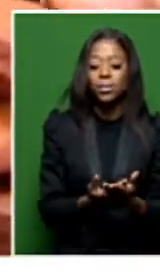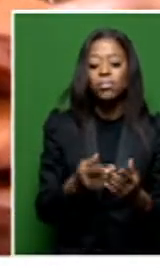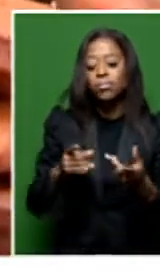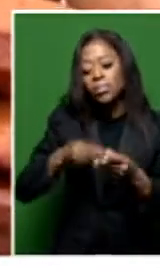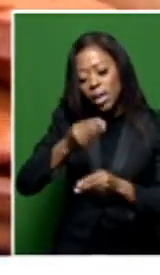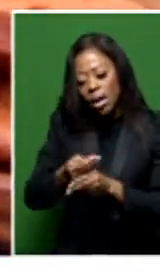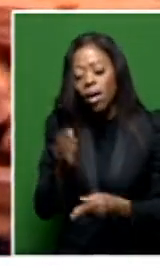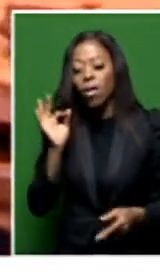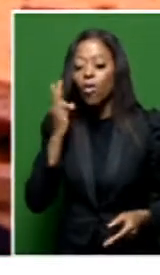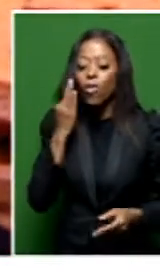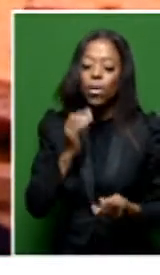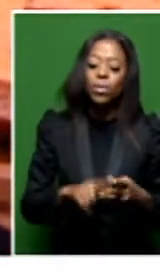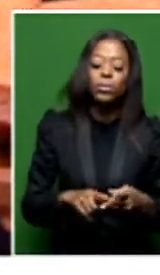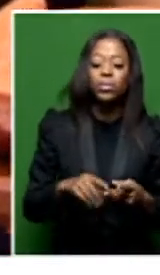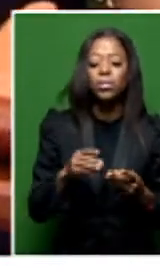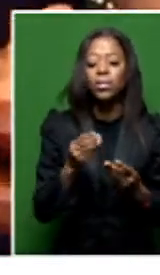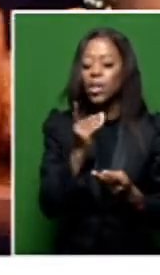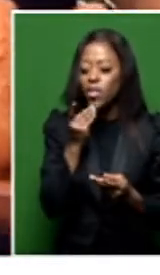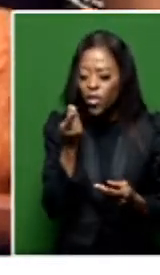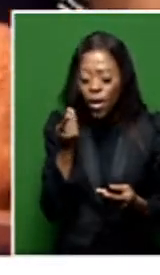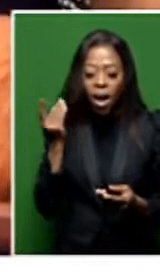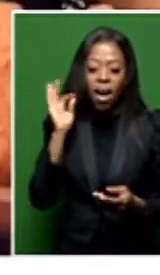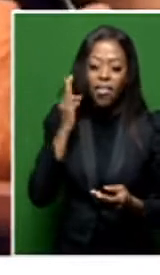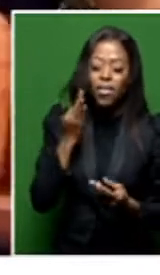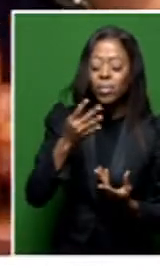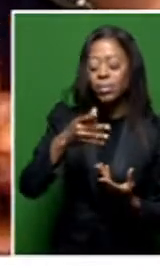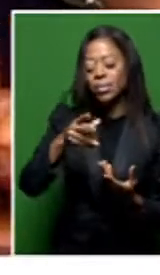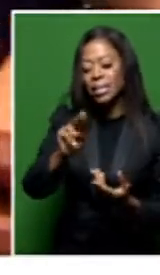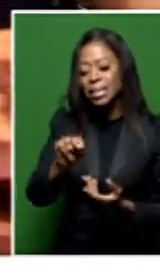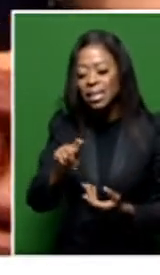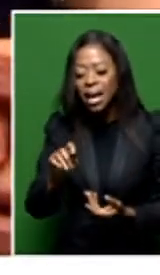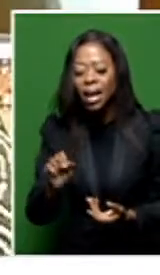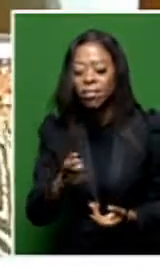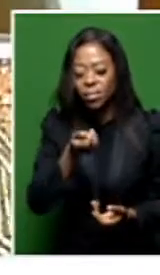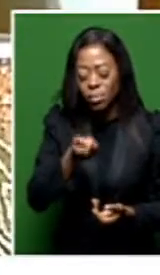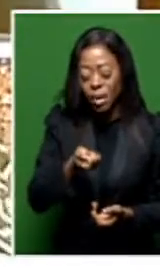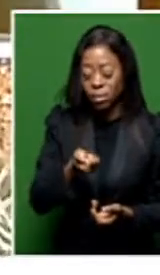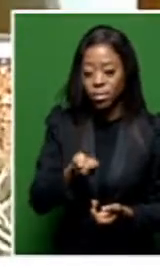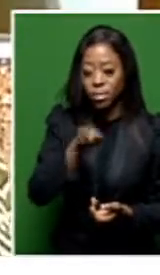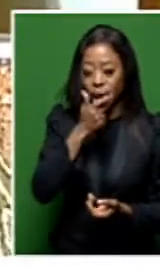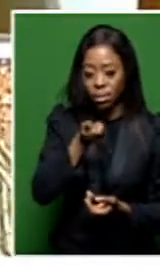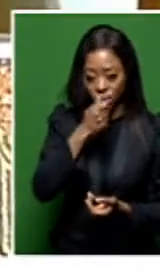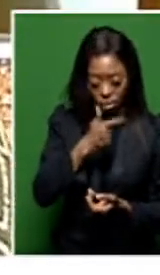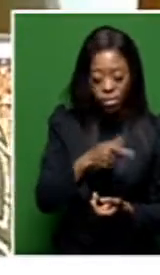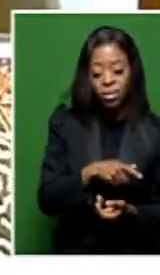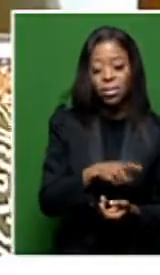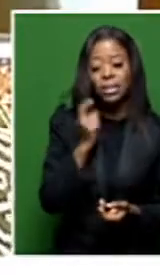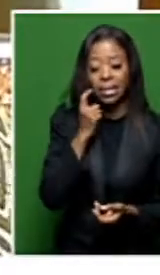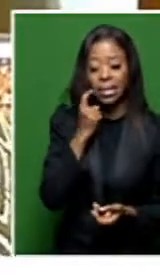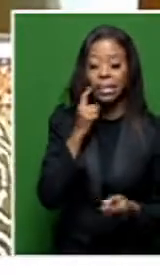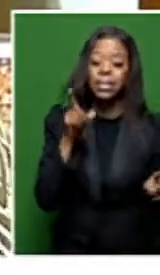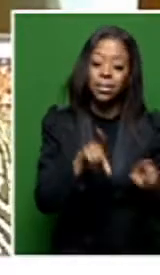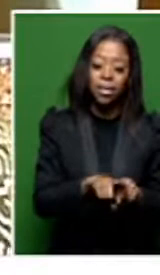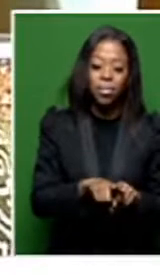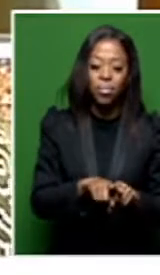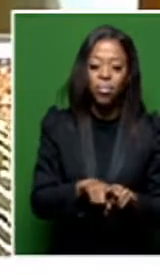to add fruits in there. I like to add dried fruits. I like to add nuts. All sorts of deliciousness into that salad. And it's easy, you can put it in